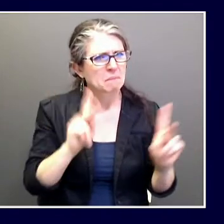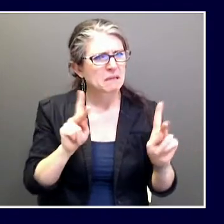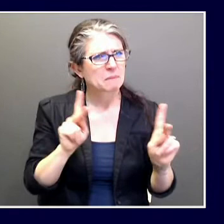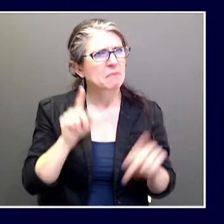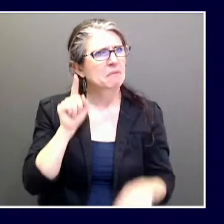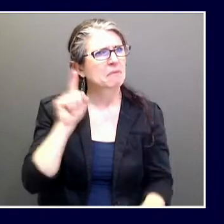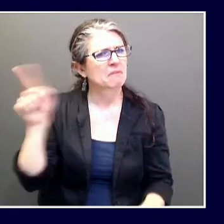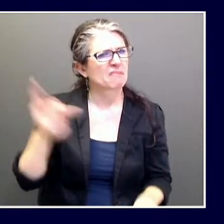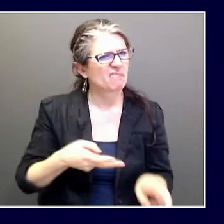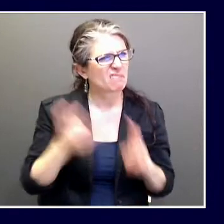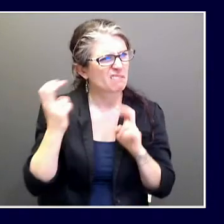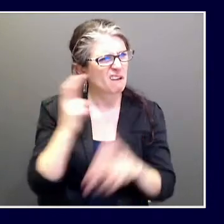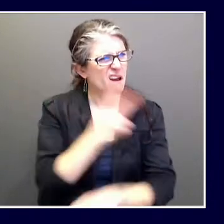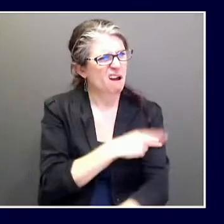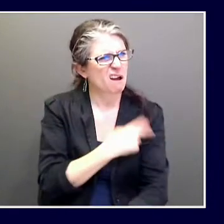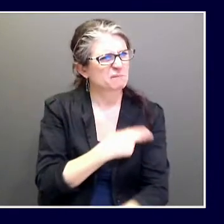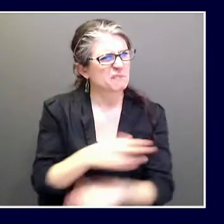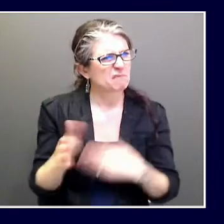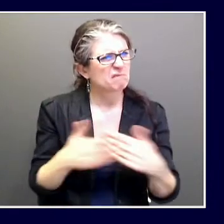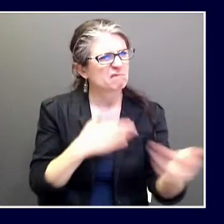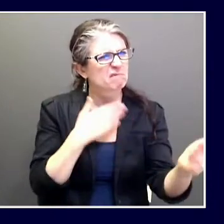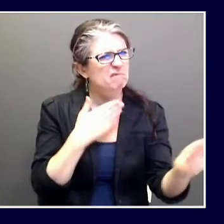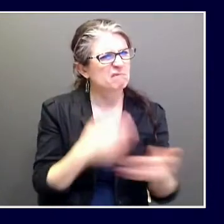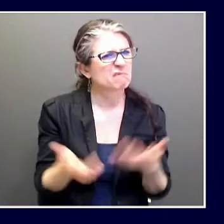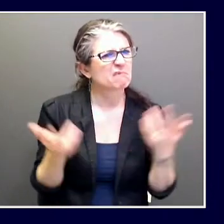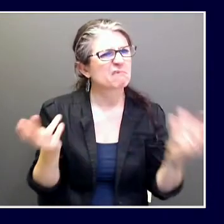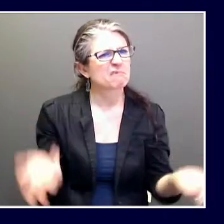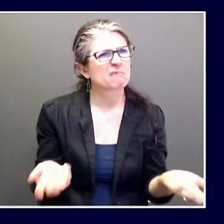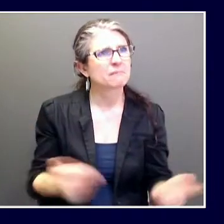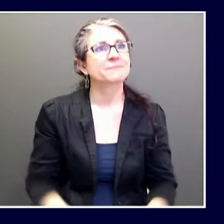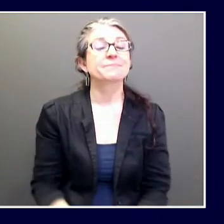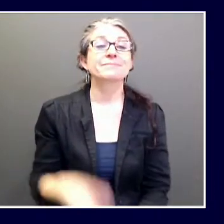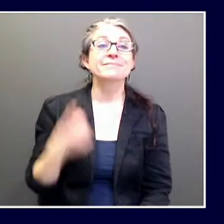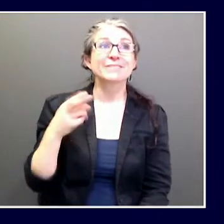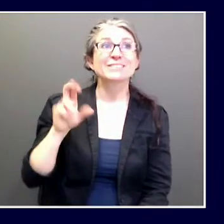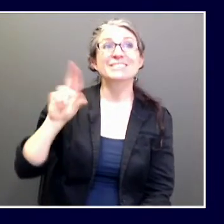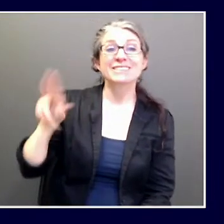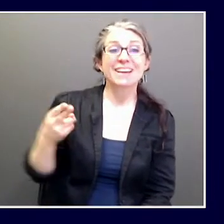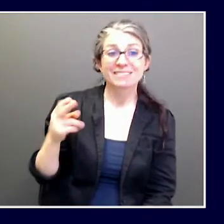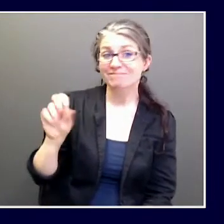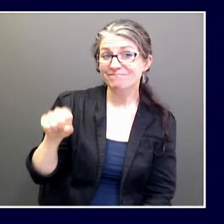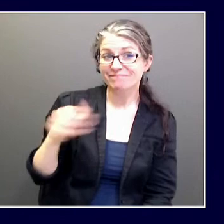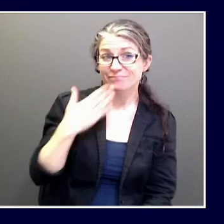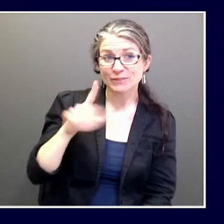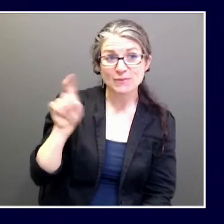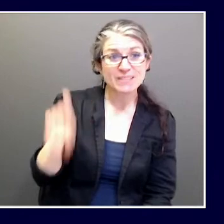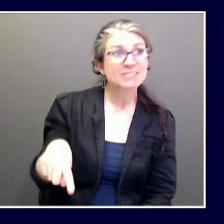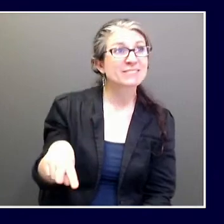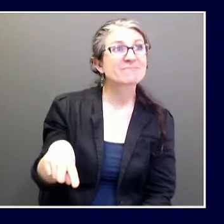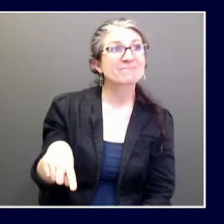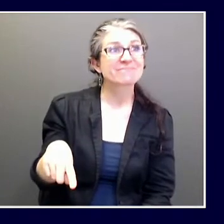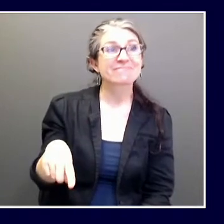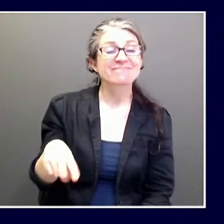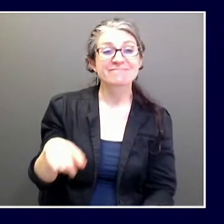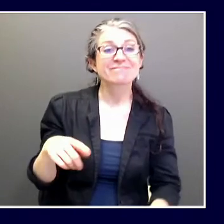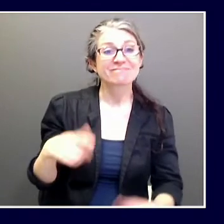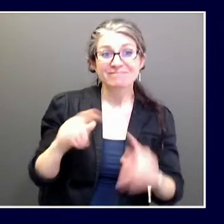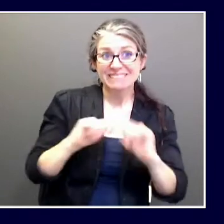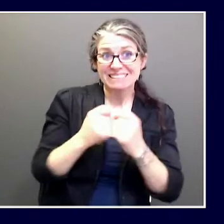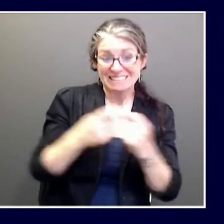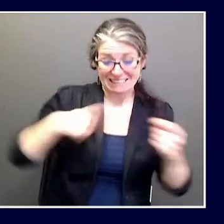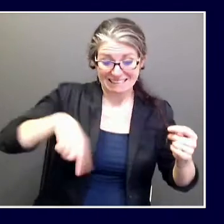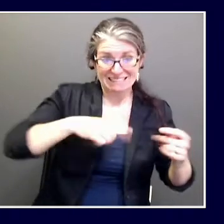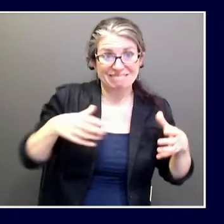Yeah, no, that's the right question to ask, Patrick. Our team has discussed that, and there are two things